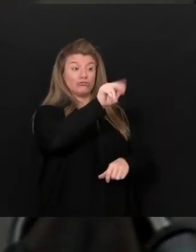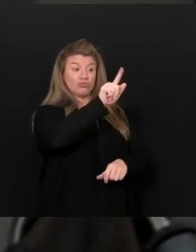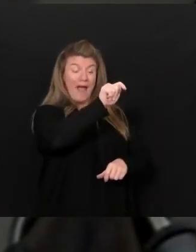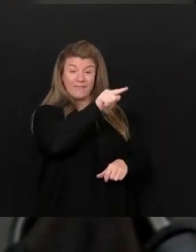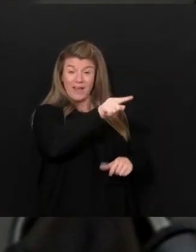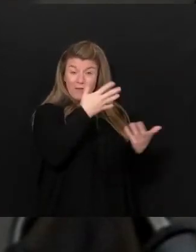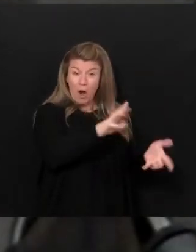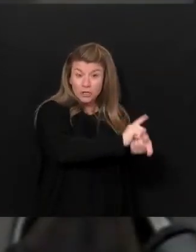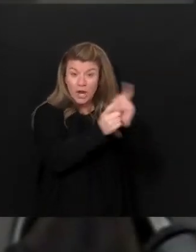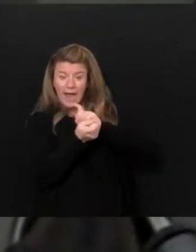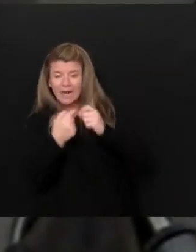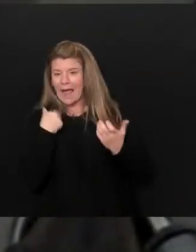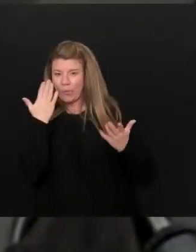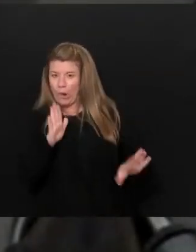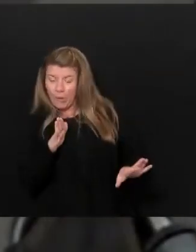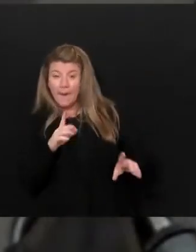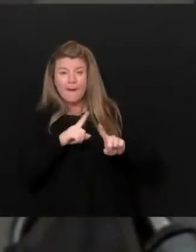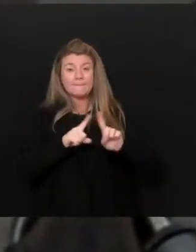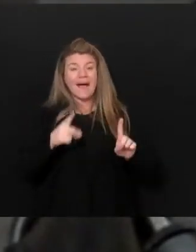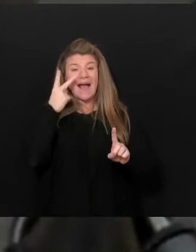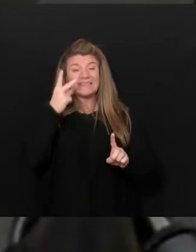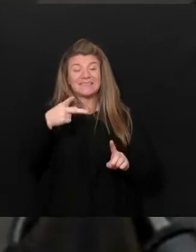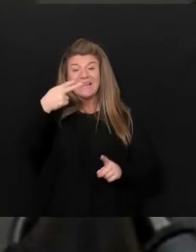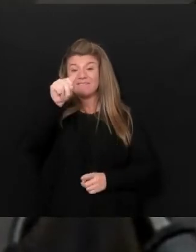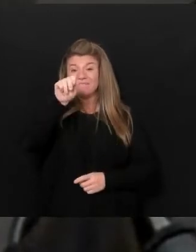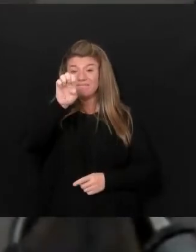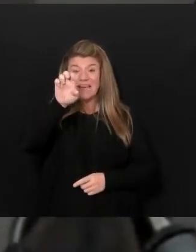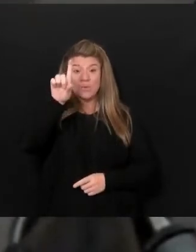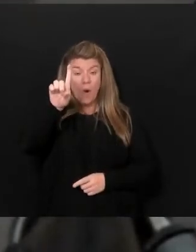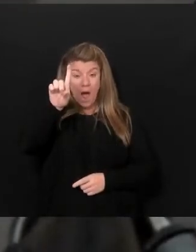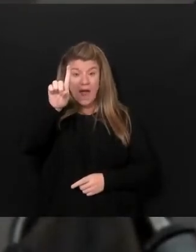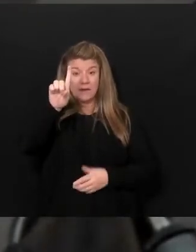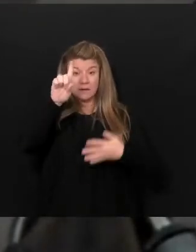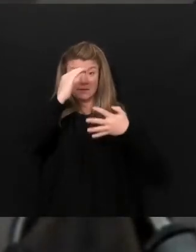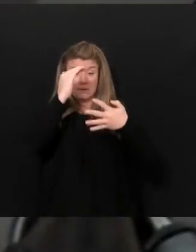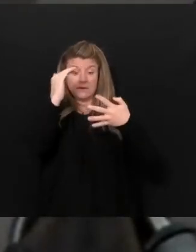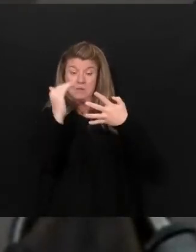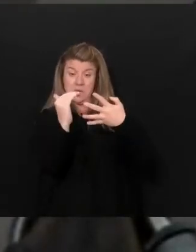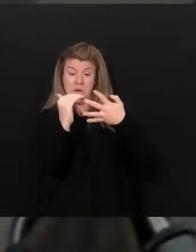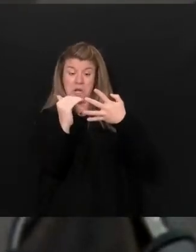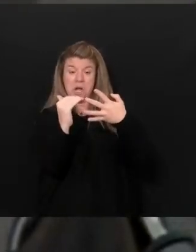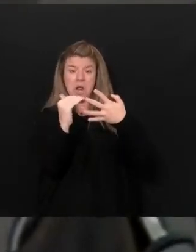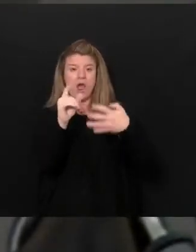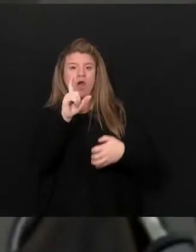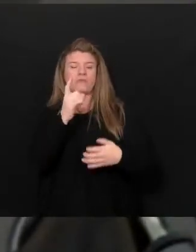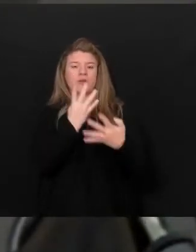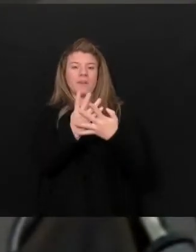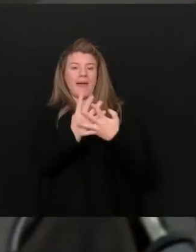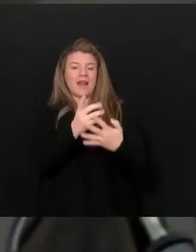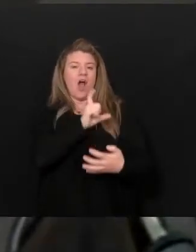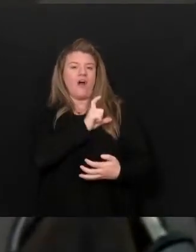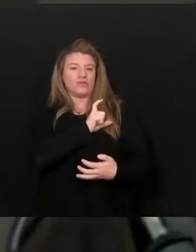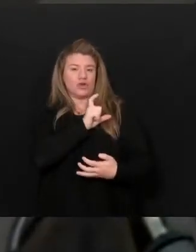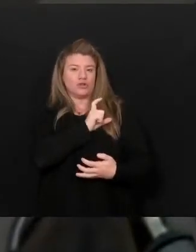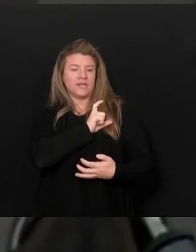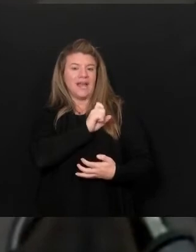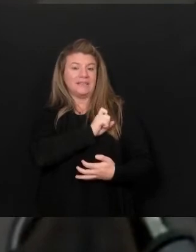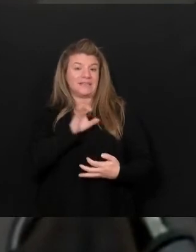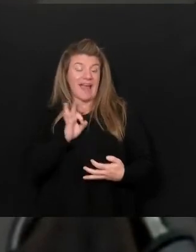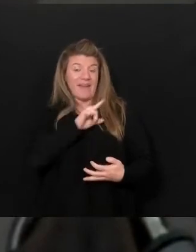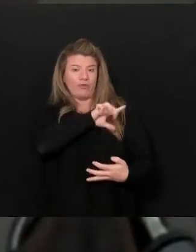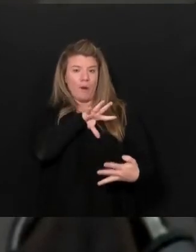I believe on the second part of phase one, correctional officers and staff are part of that second part